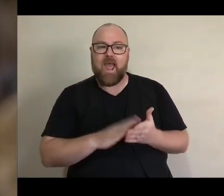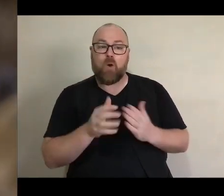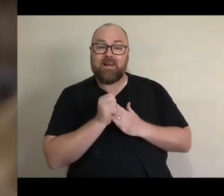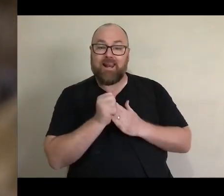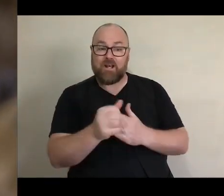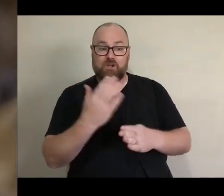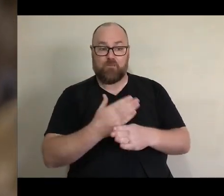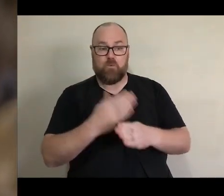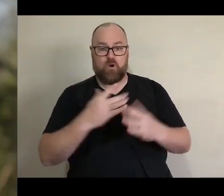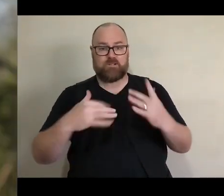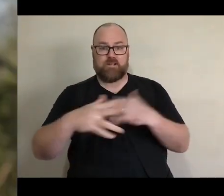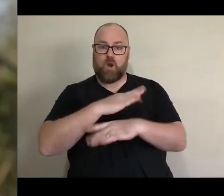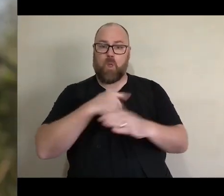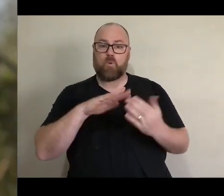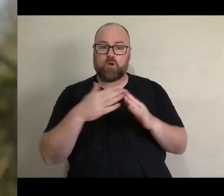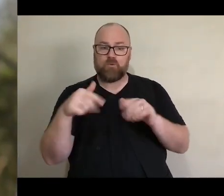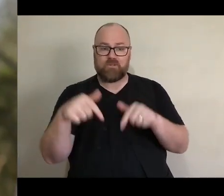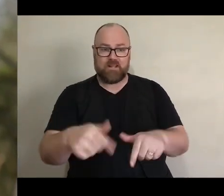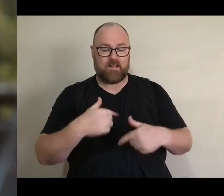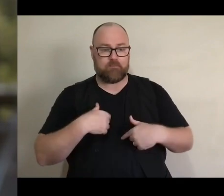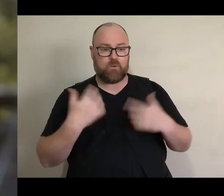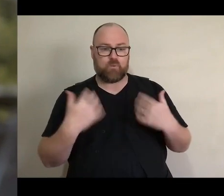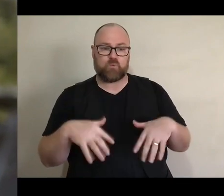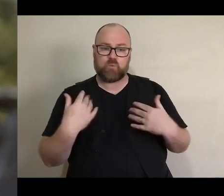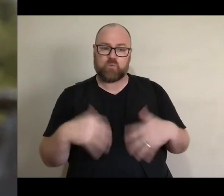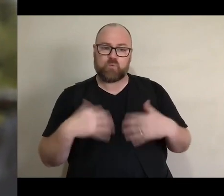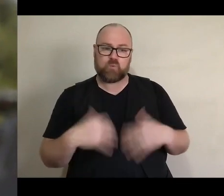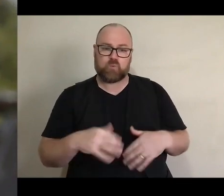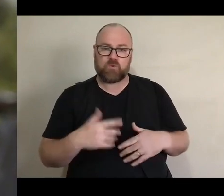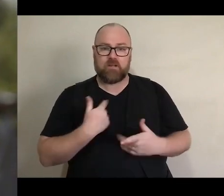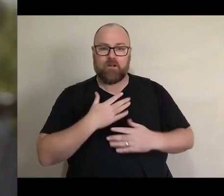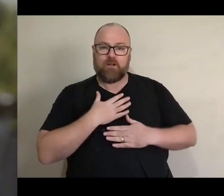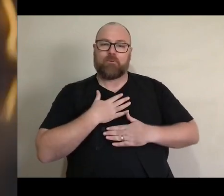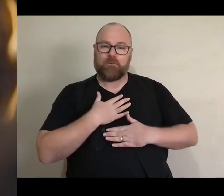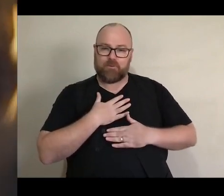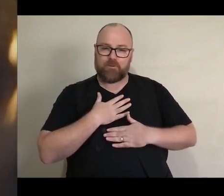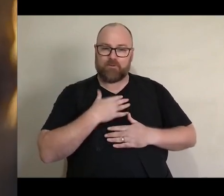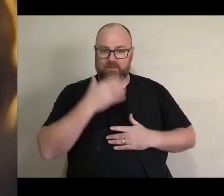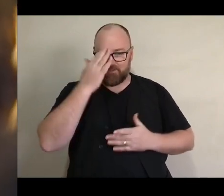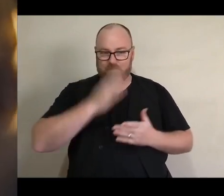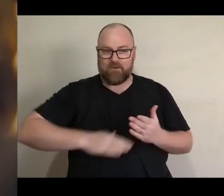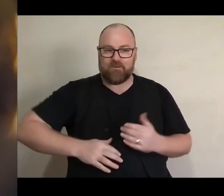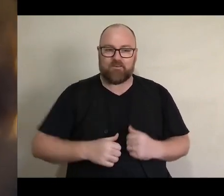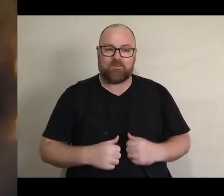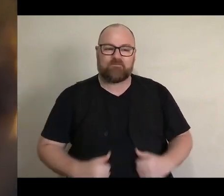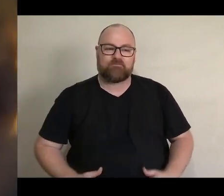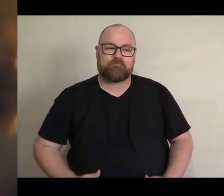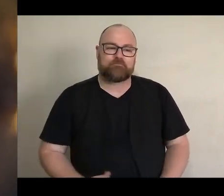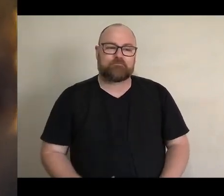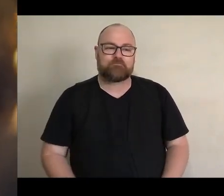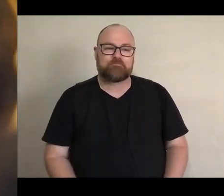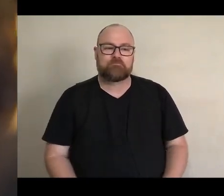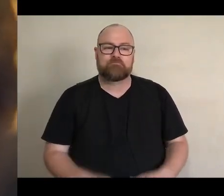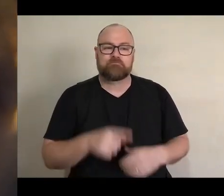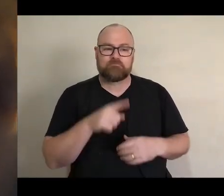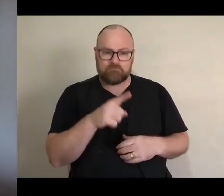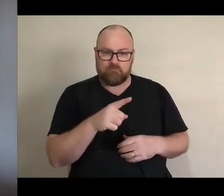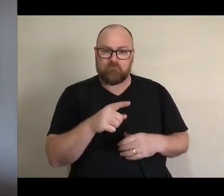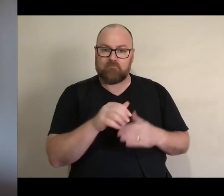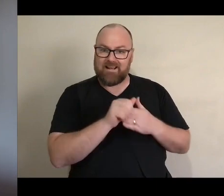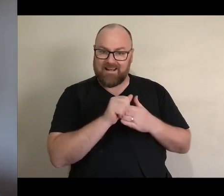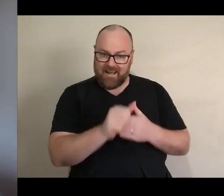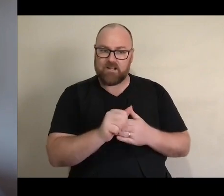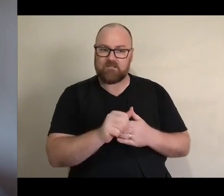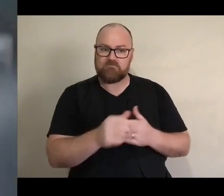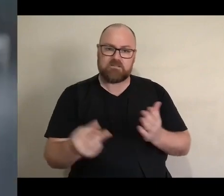has been a very humbling experience, actually. So leaders stand up, be proud,